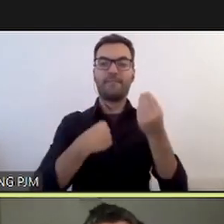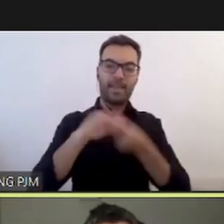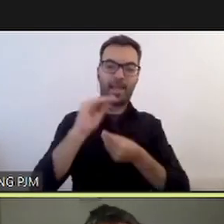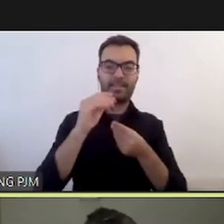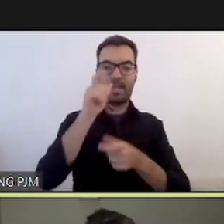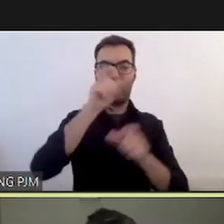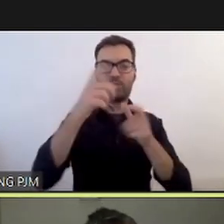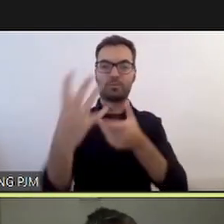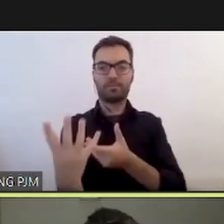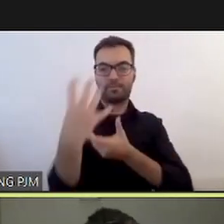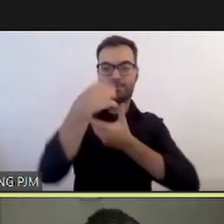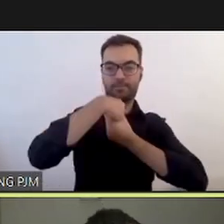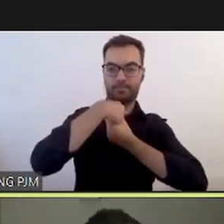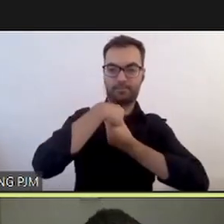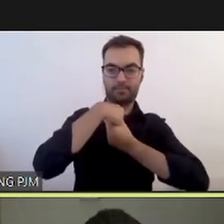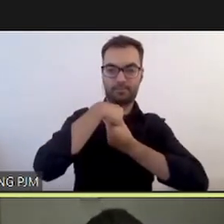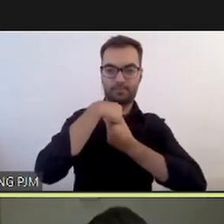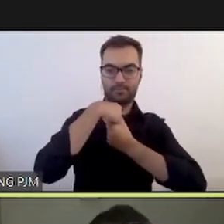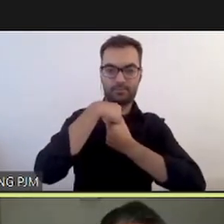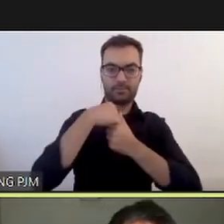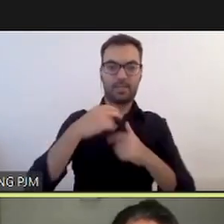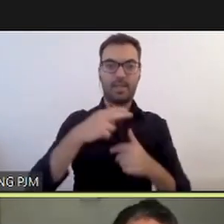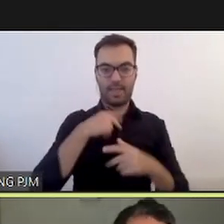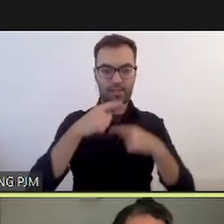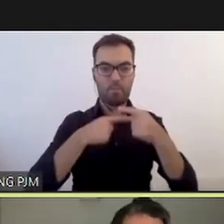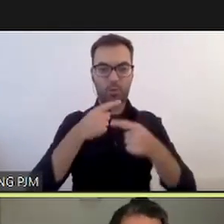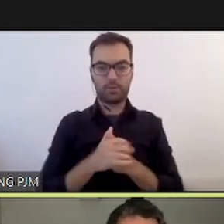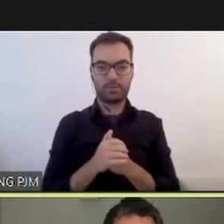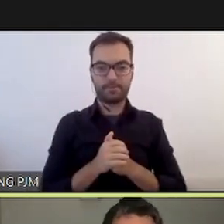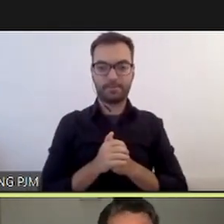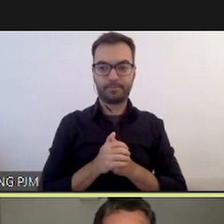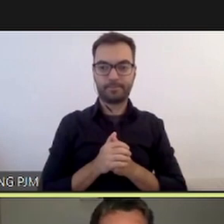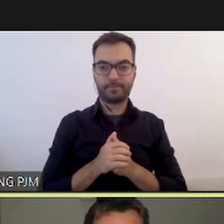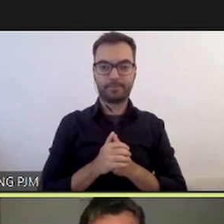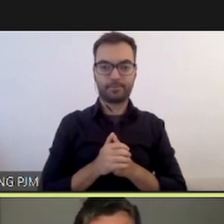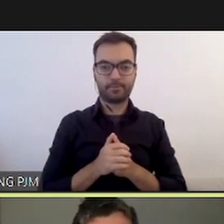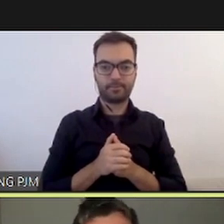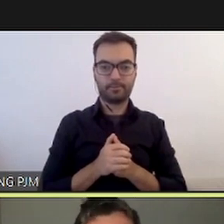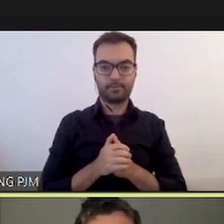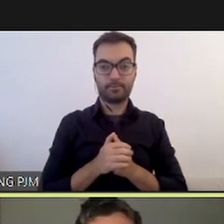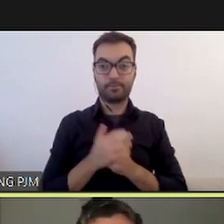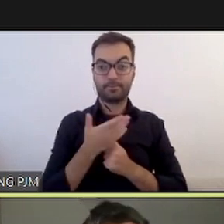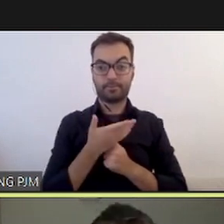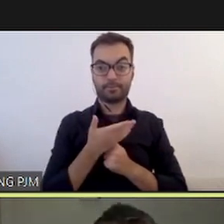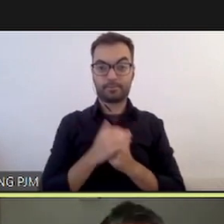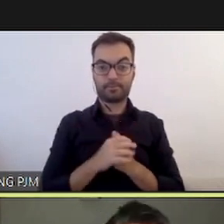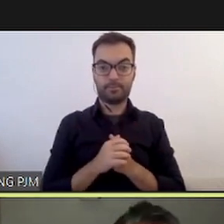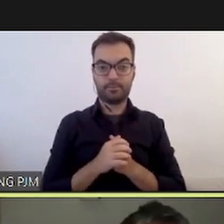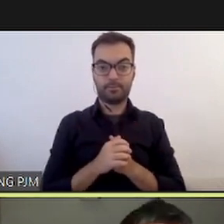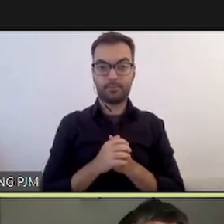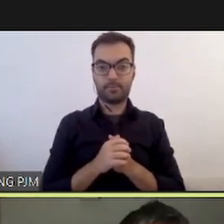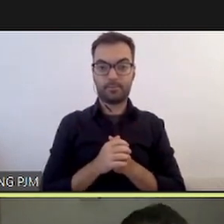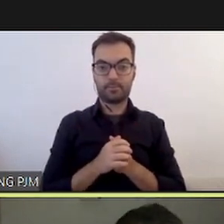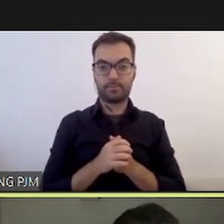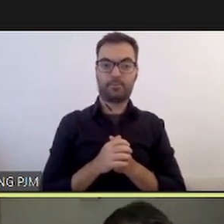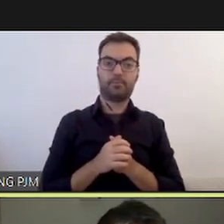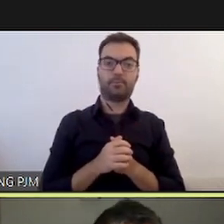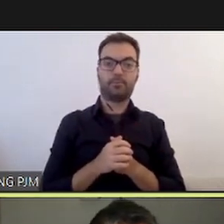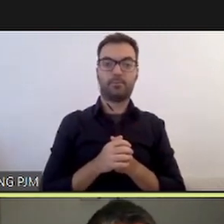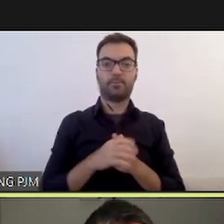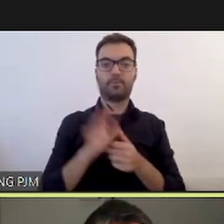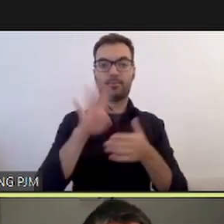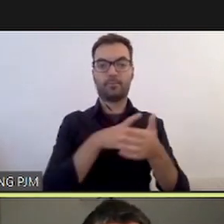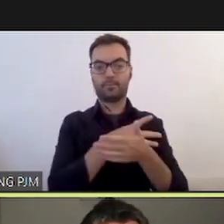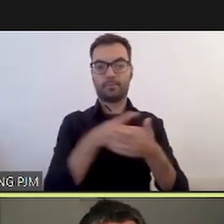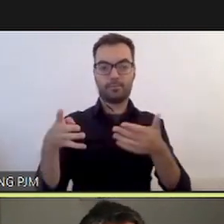inclusiveness into our digital product. And here there is a top of the screen readers,